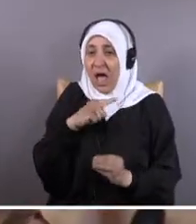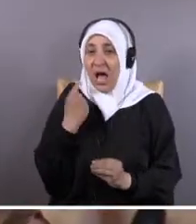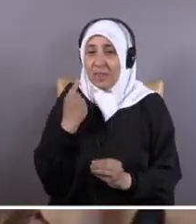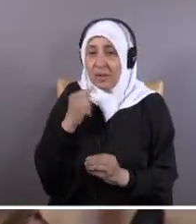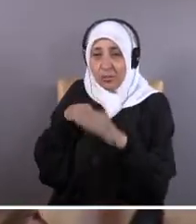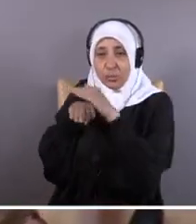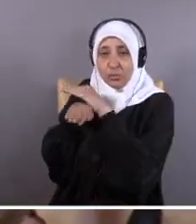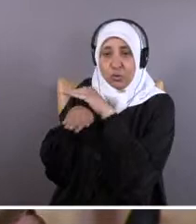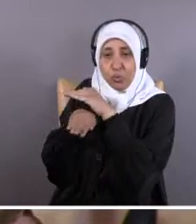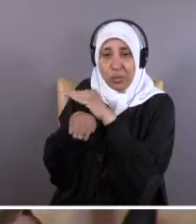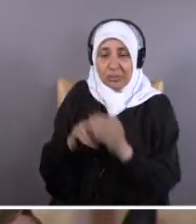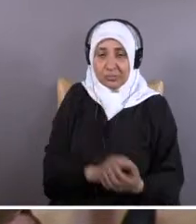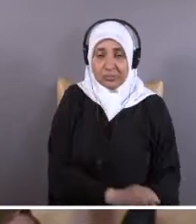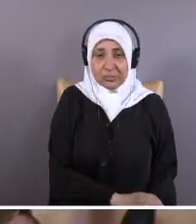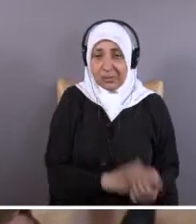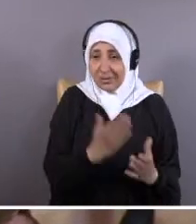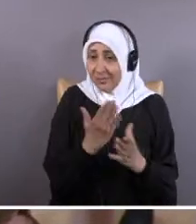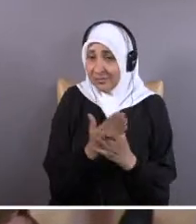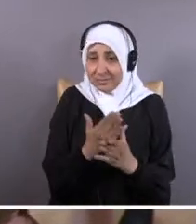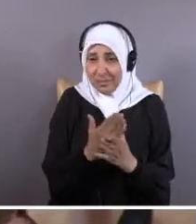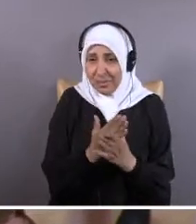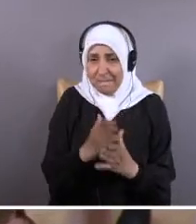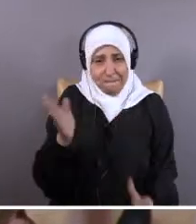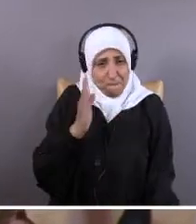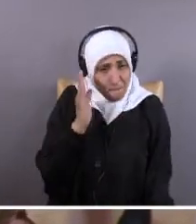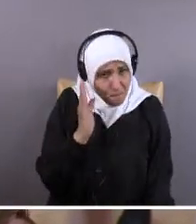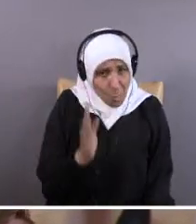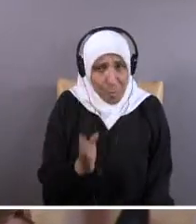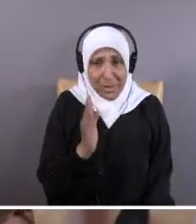So they can feed their children.